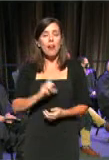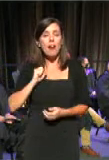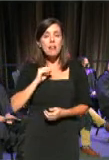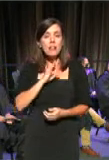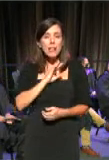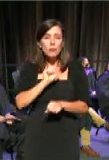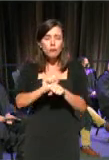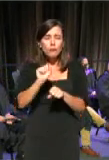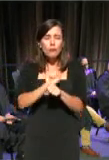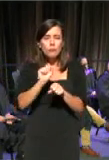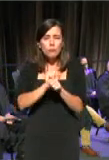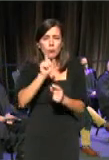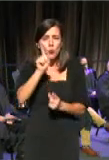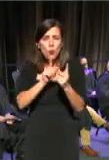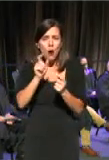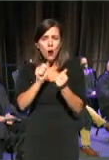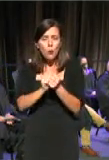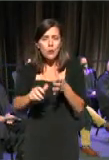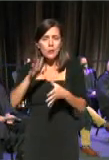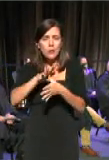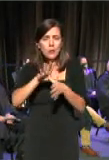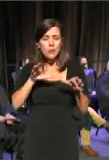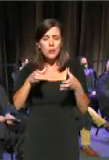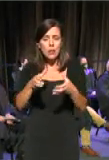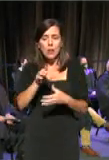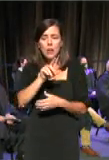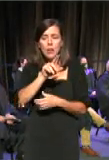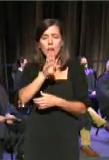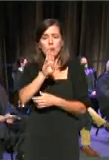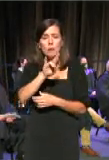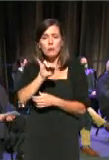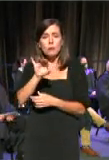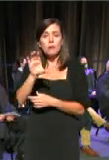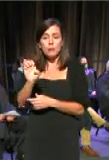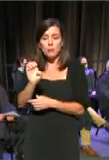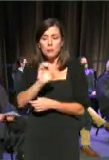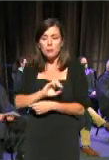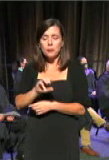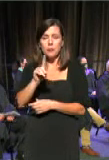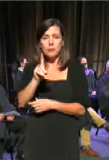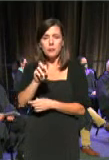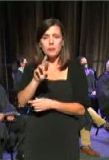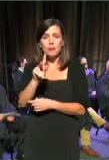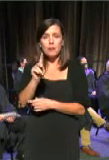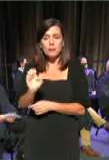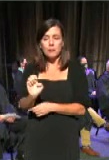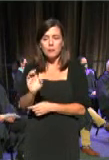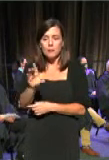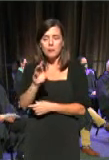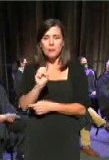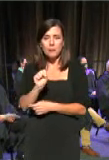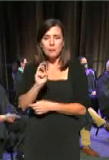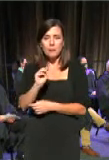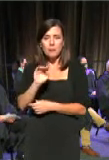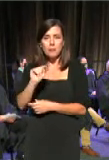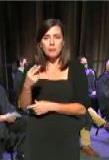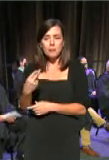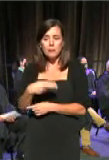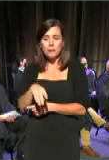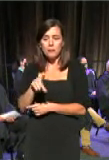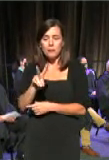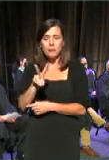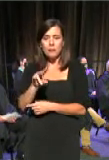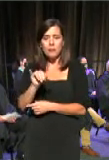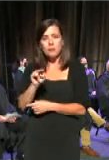have been working with our senior class this year are Ms. Tamia Bryce, Ms. Starla Drake, Mr. Derek Smith, Mr.